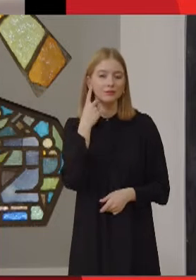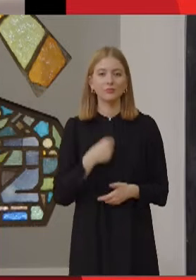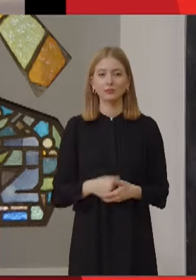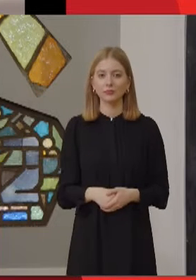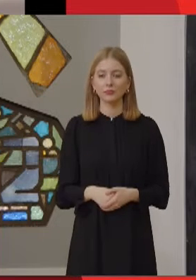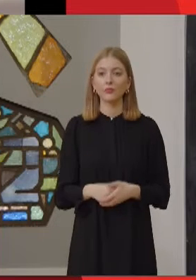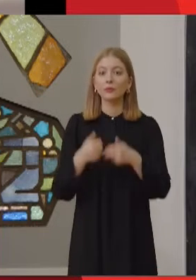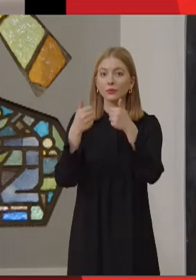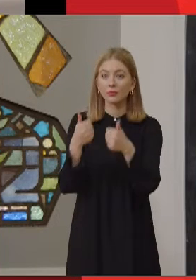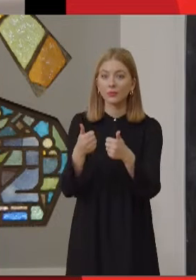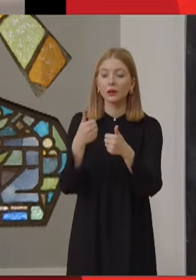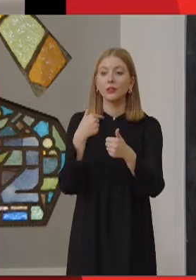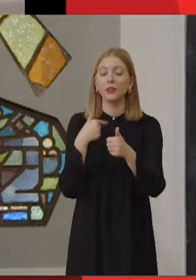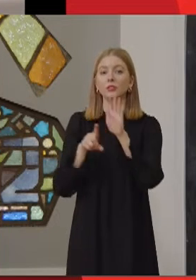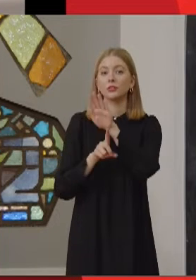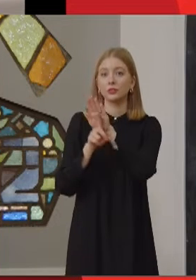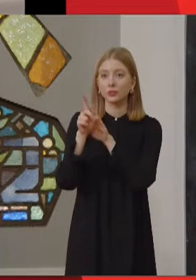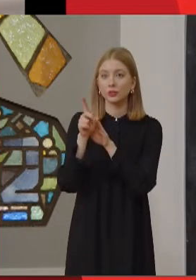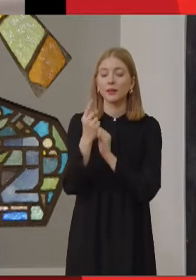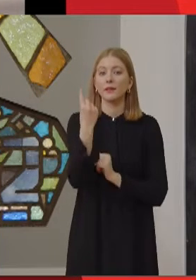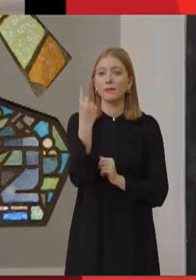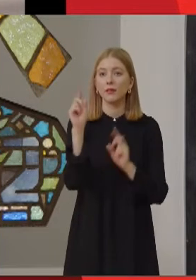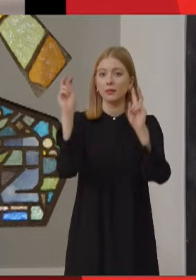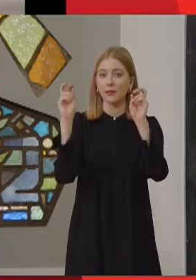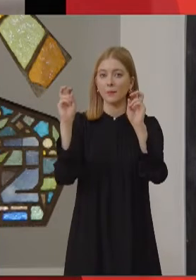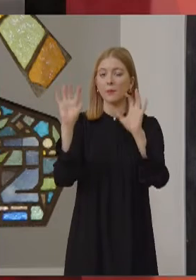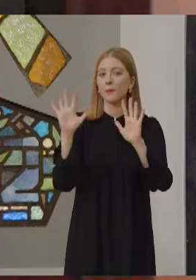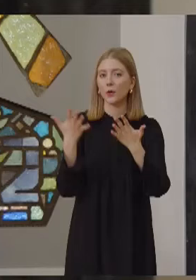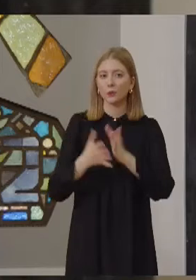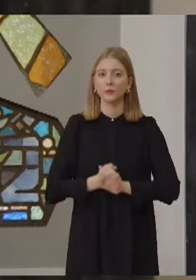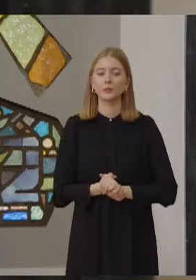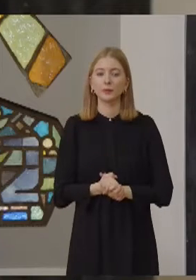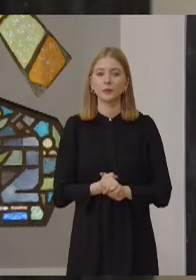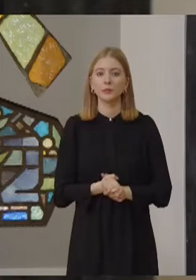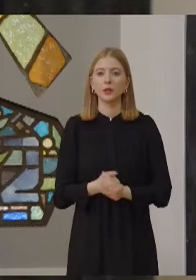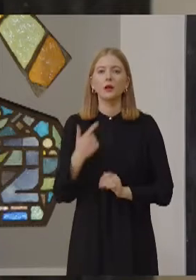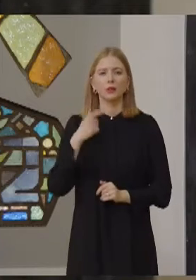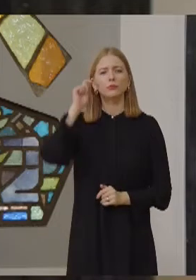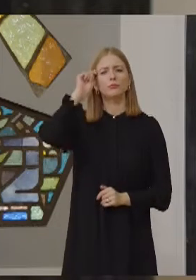gal pradėsiu nuo tokio vieno pastebėjimo, kuris I'll begin with one observation